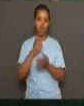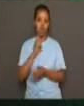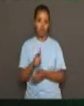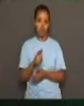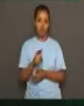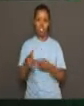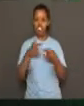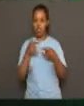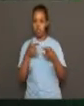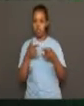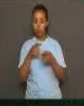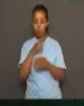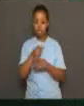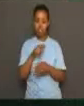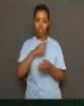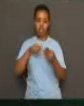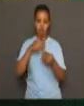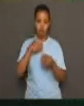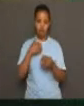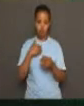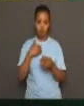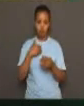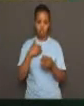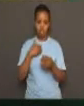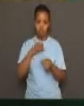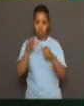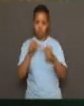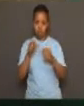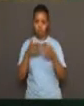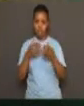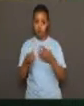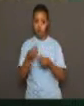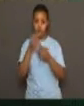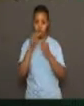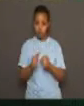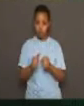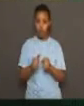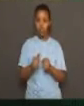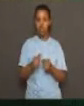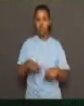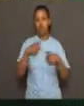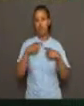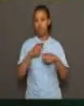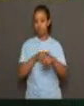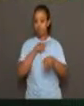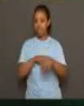If a species is to thrive in its environment, it has to evolve or perish.